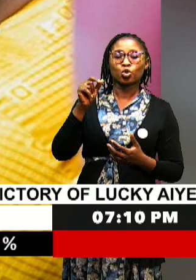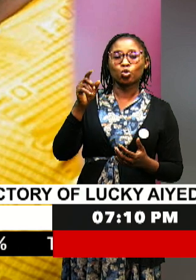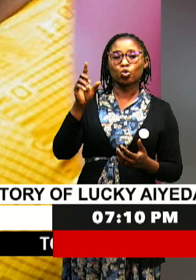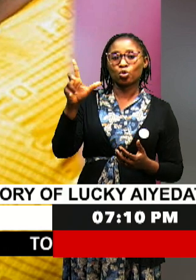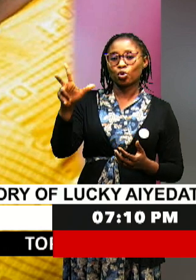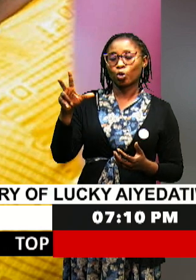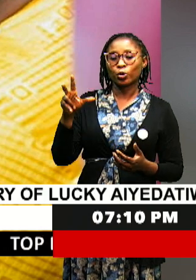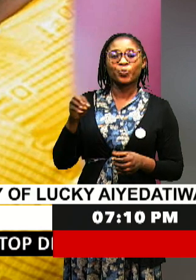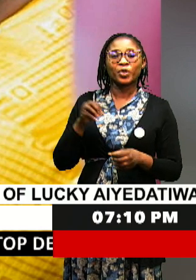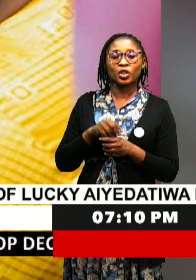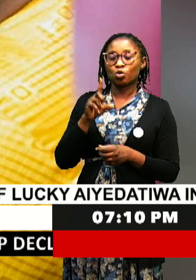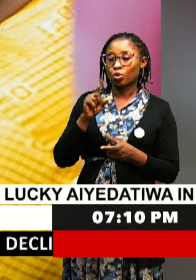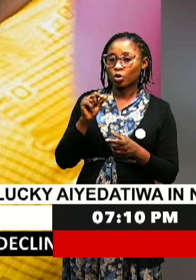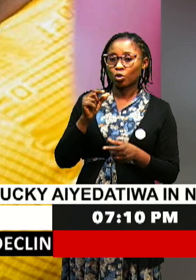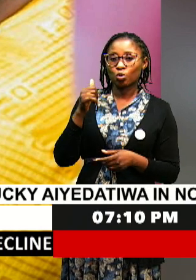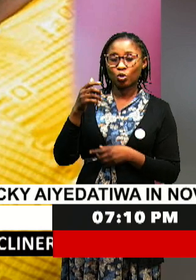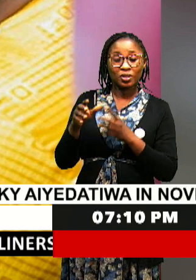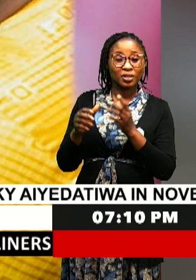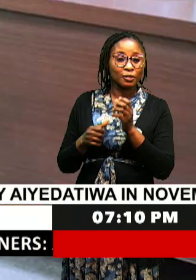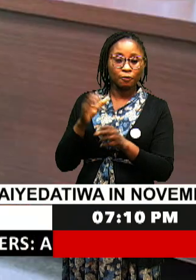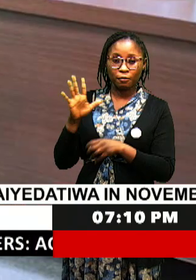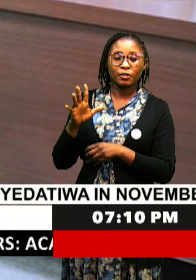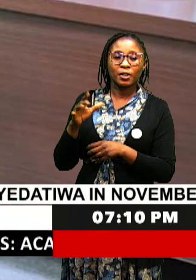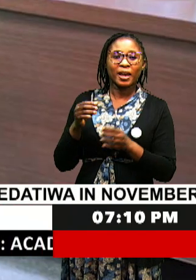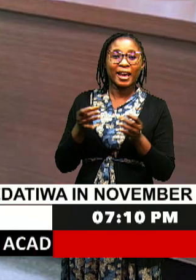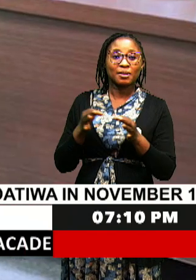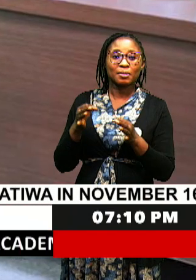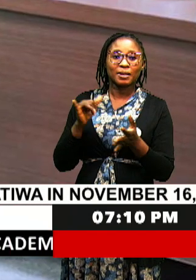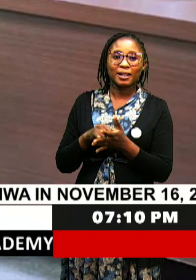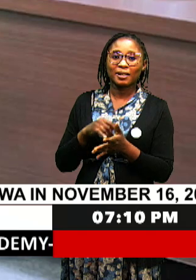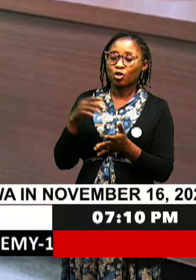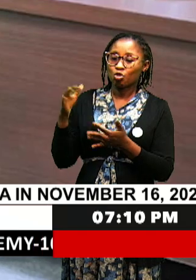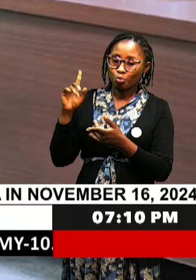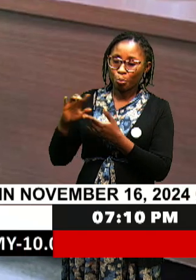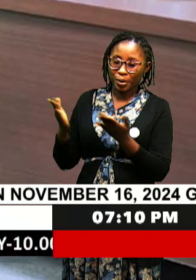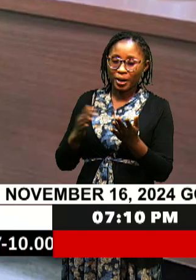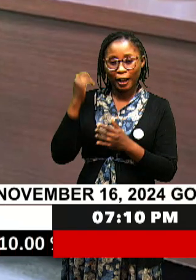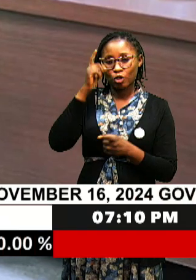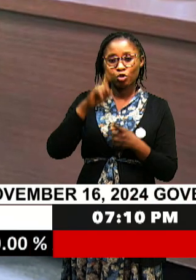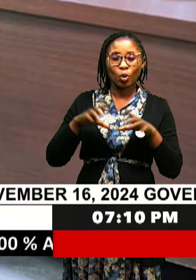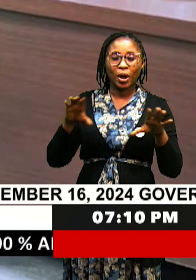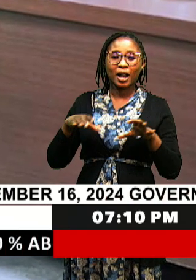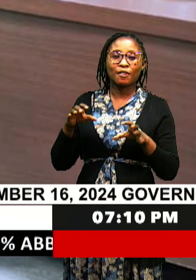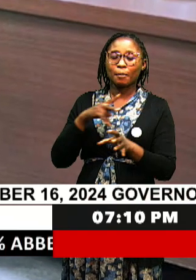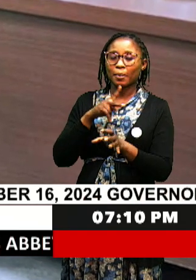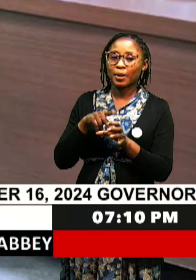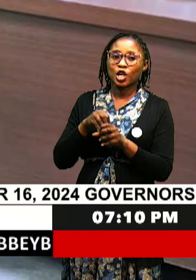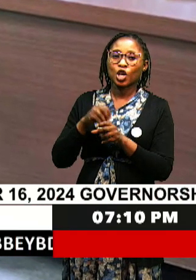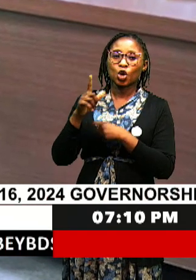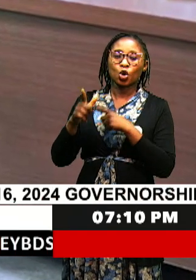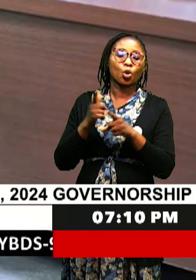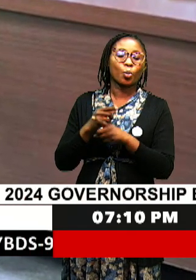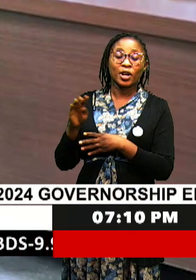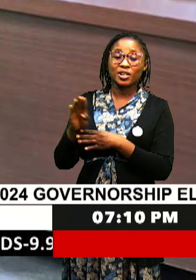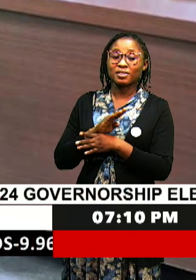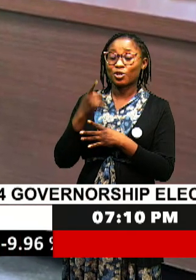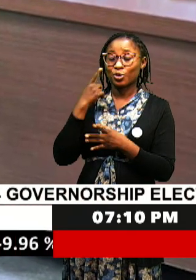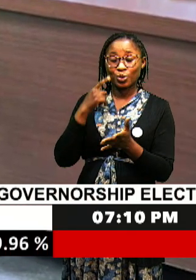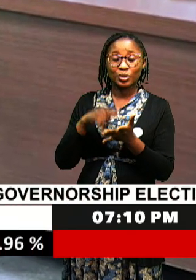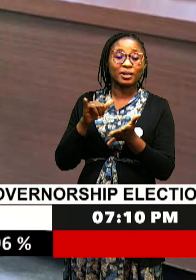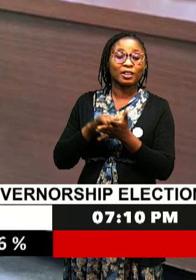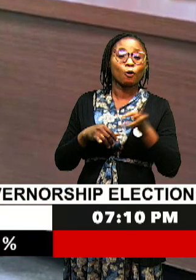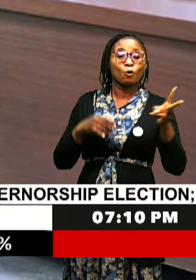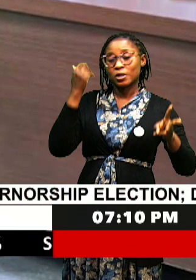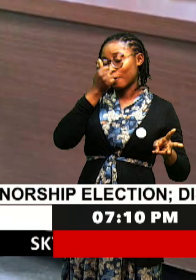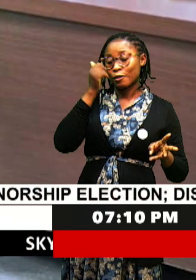region's natural resources to transform West Africa into an active participant in global trade, noting that West Africa